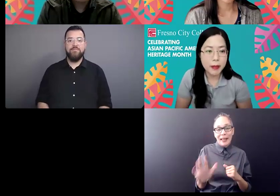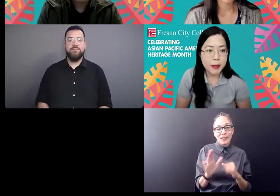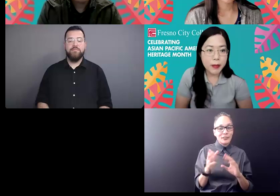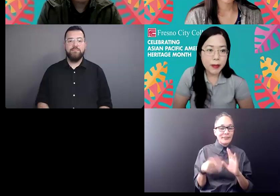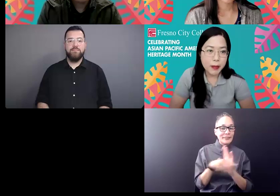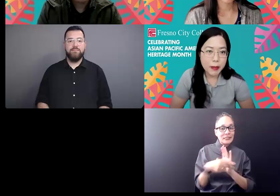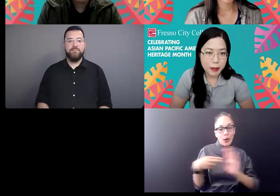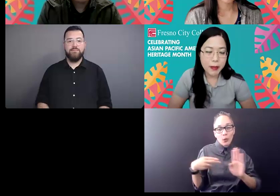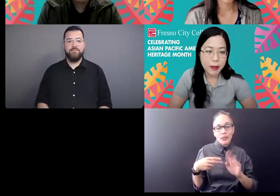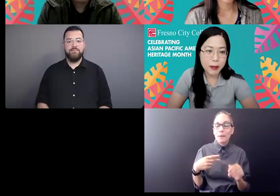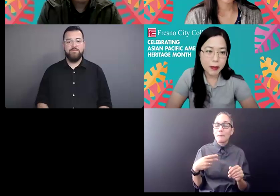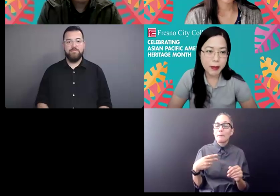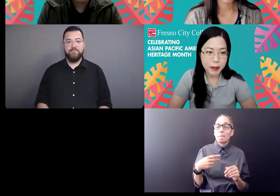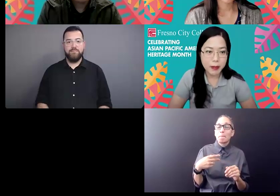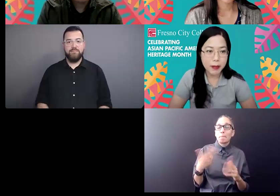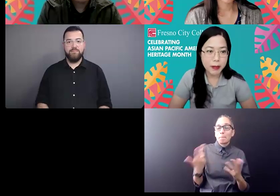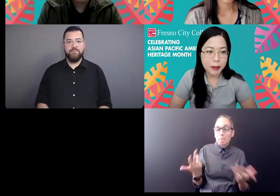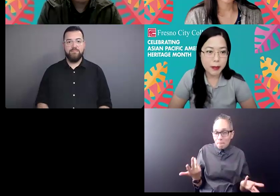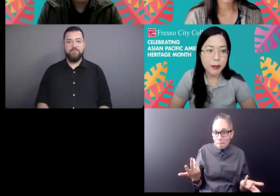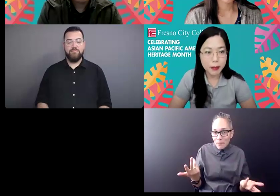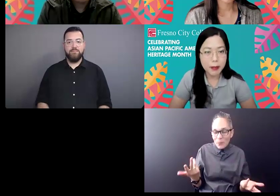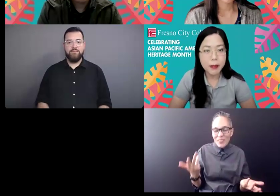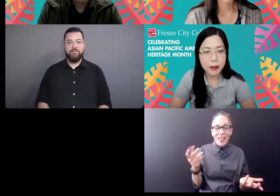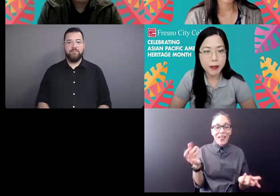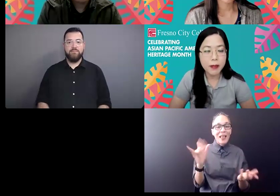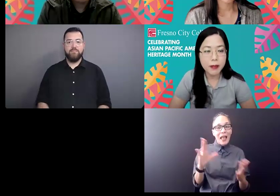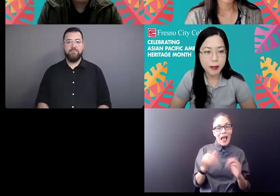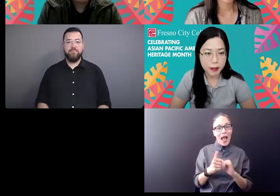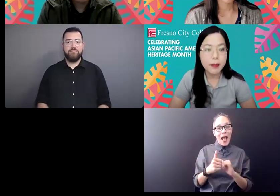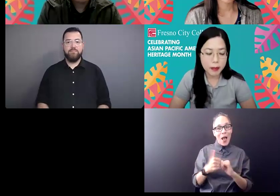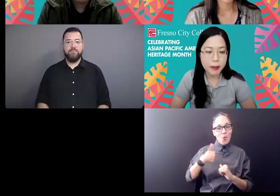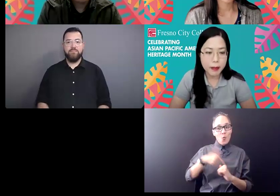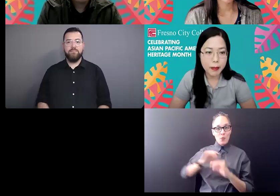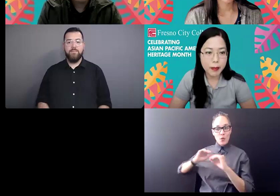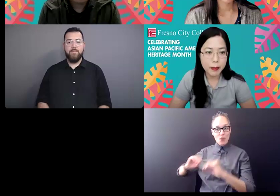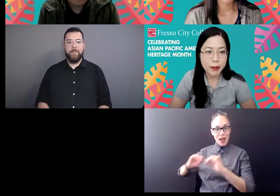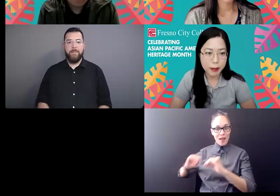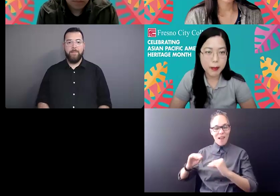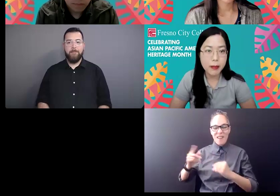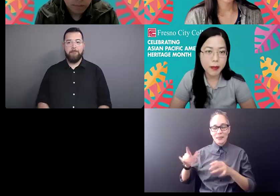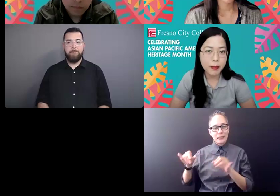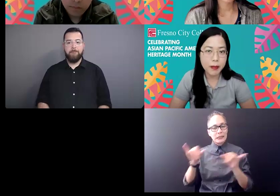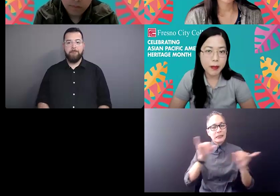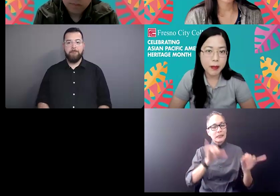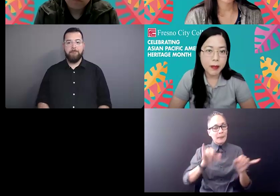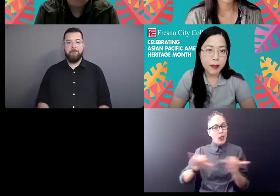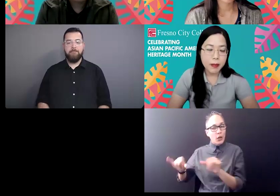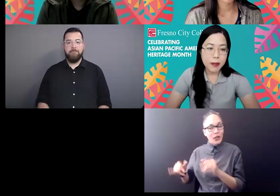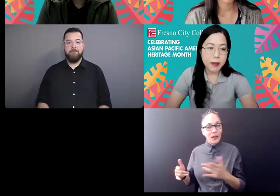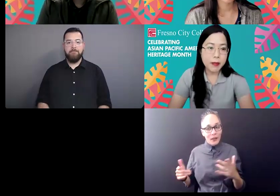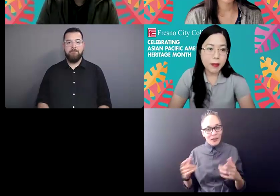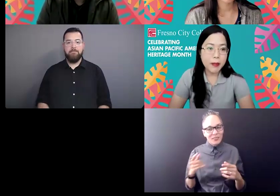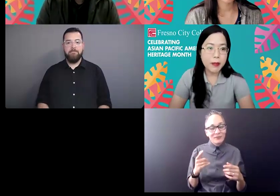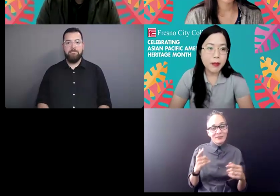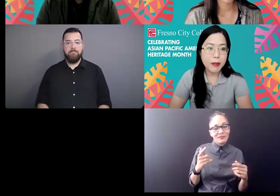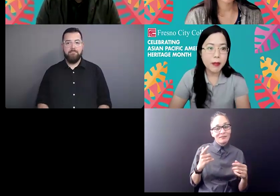it's not so much a stereotype, but it's kind of like, you know, ways that we've been brought up, similar patterns, and so we kind of